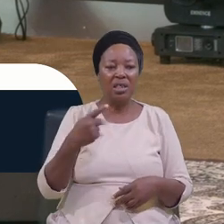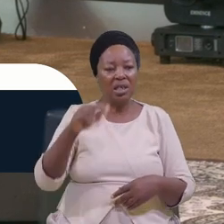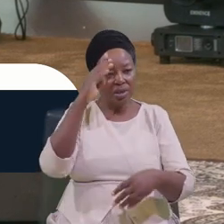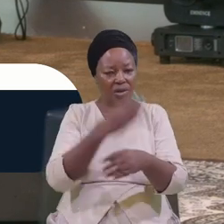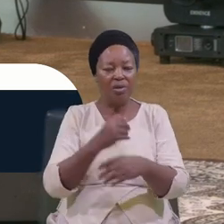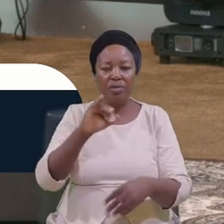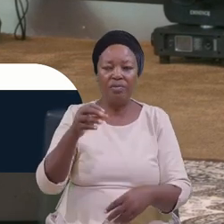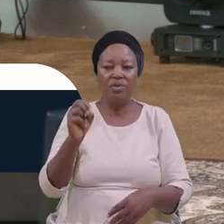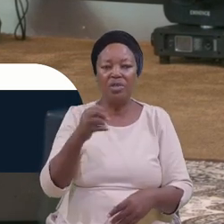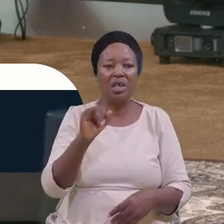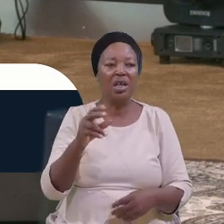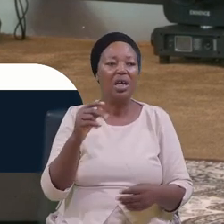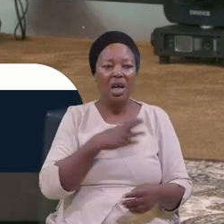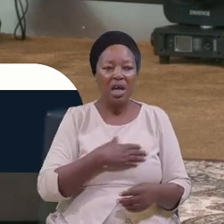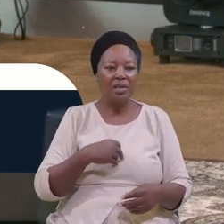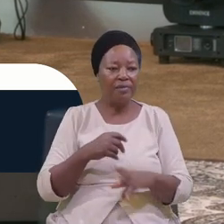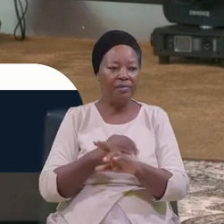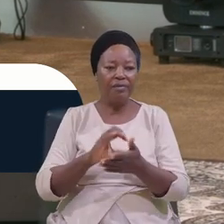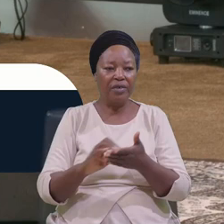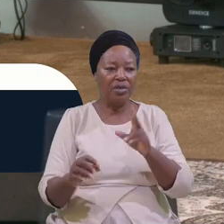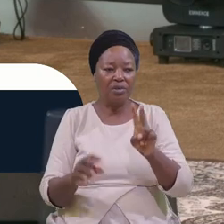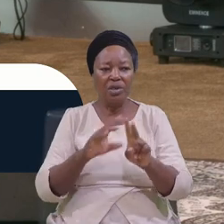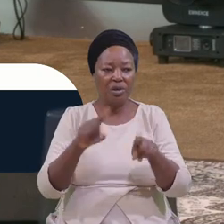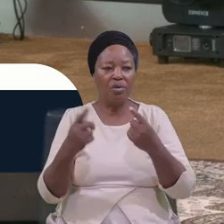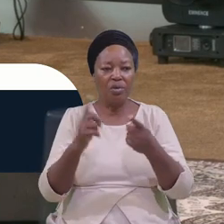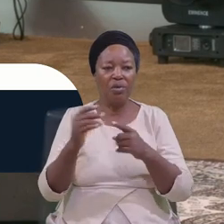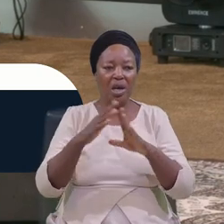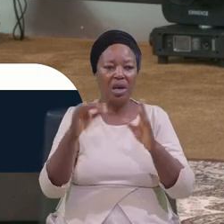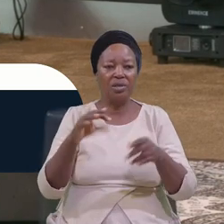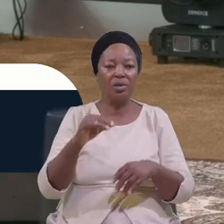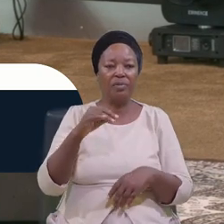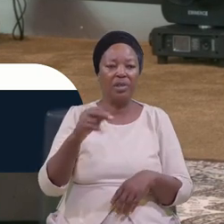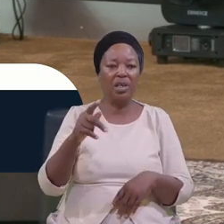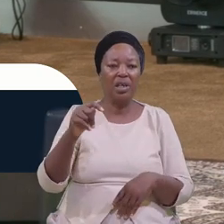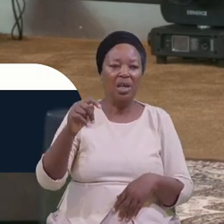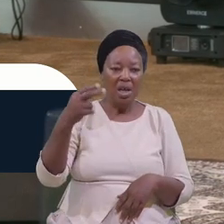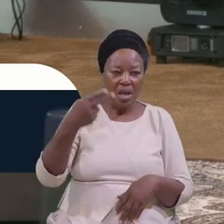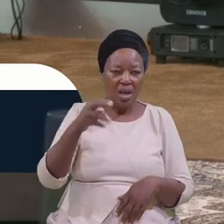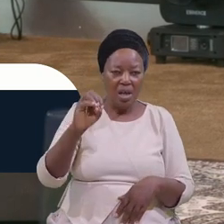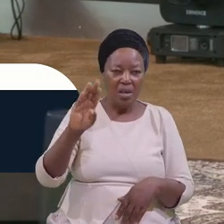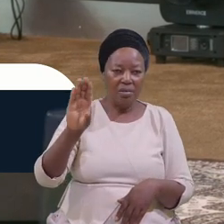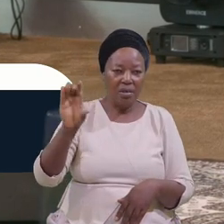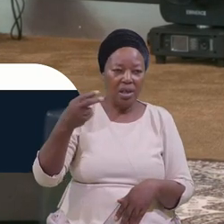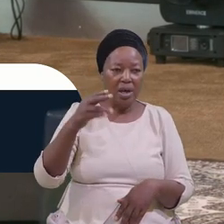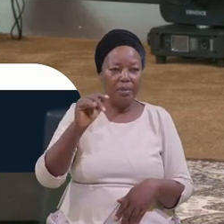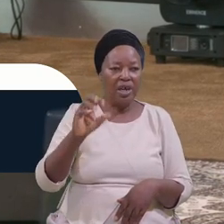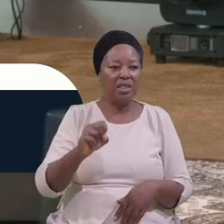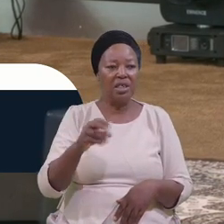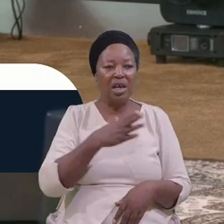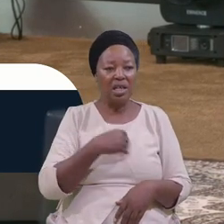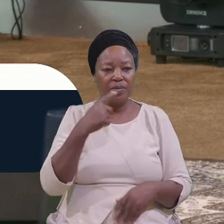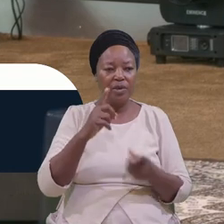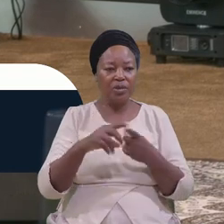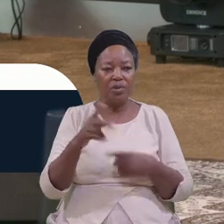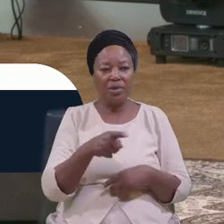2. In verse 2, it says, go unto the house of the Rechabite. There they are again. They are the